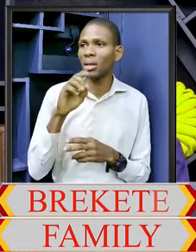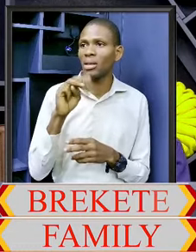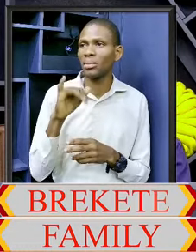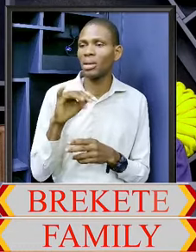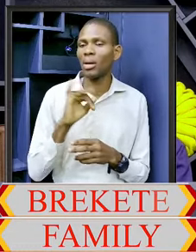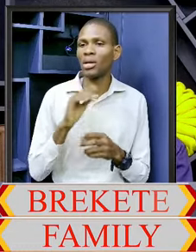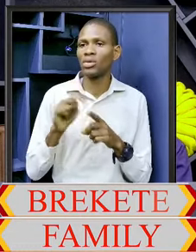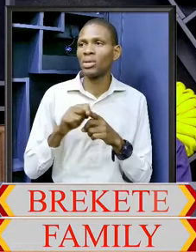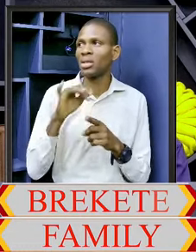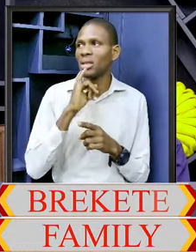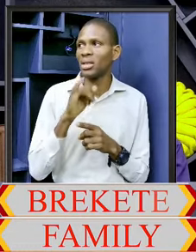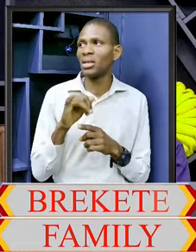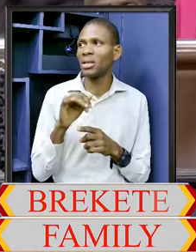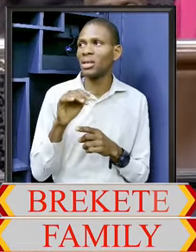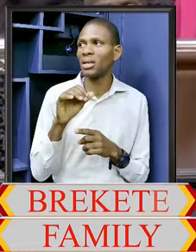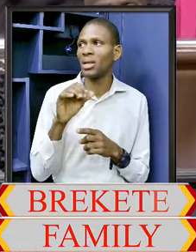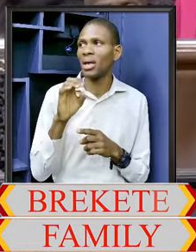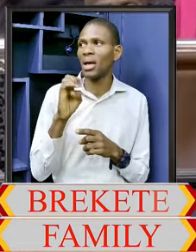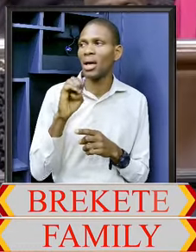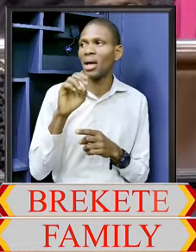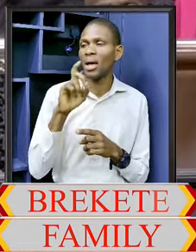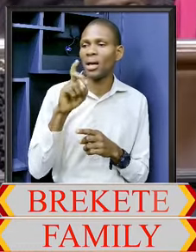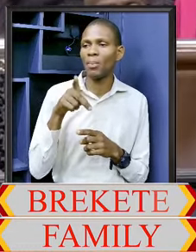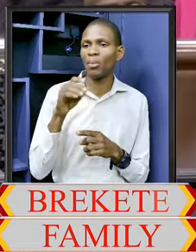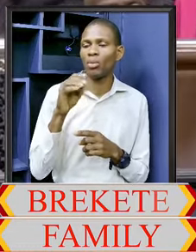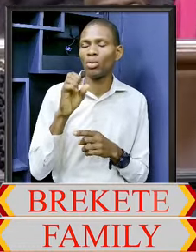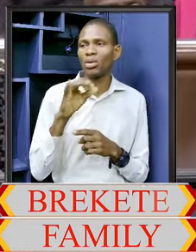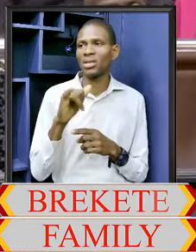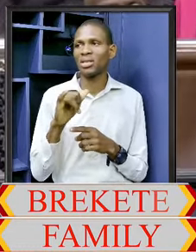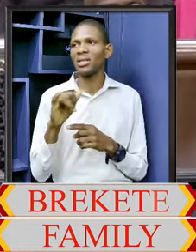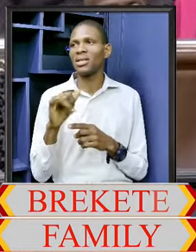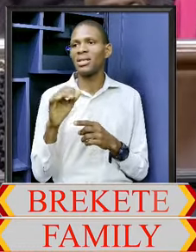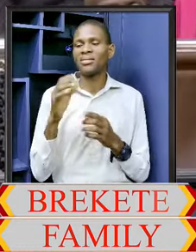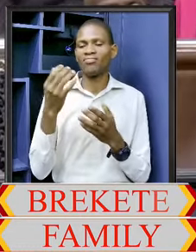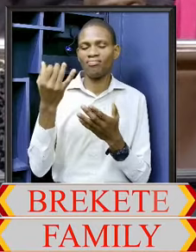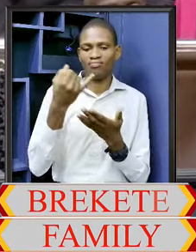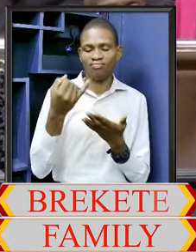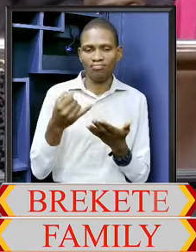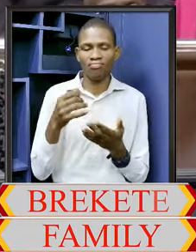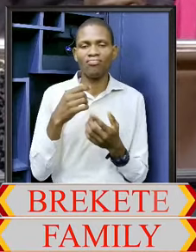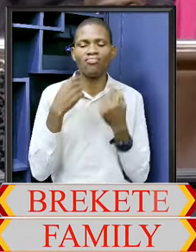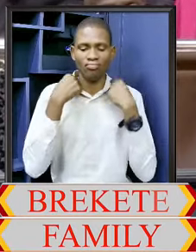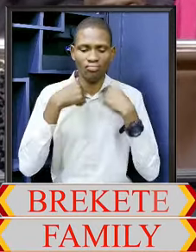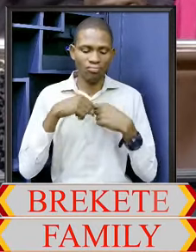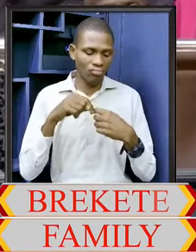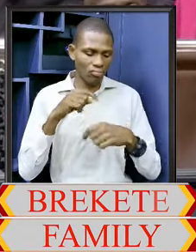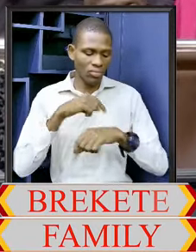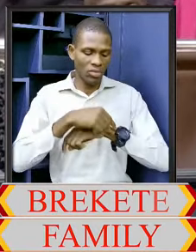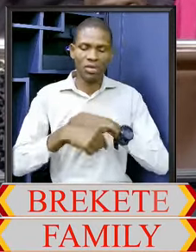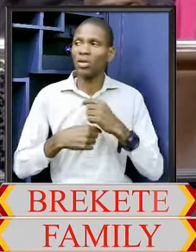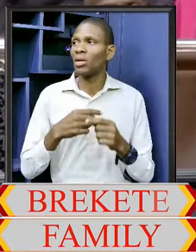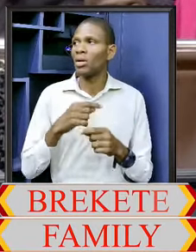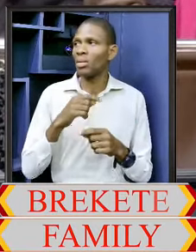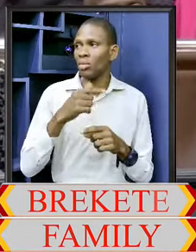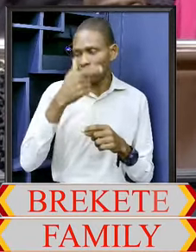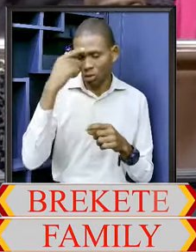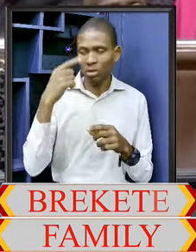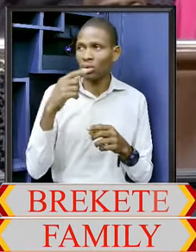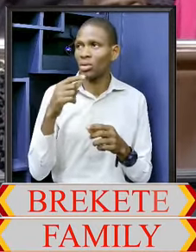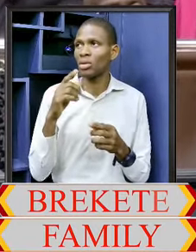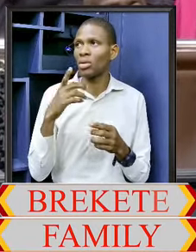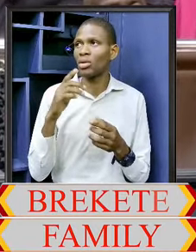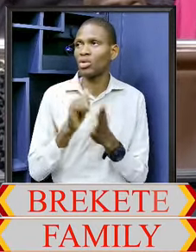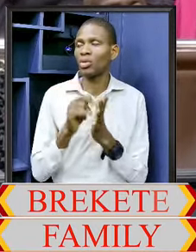Our training, where we train people on epoxy resin craft, where we say na bango jewelries, because of we not get much time.